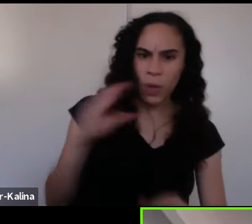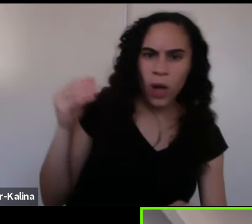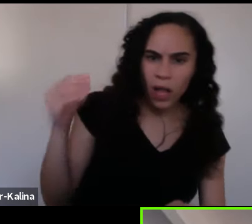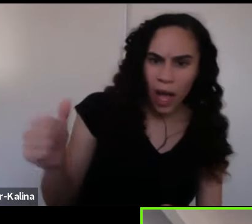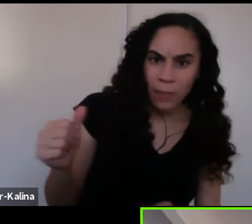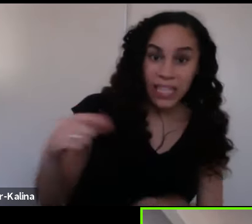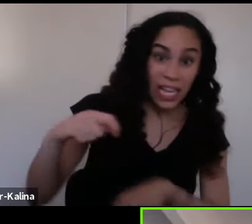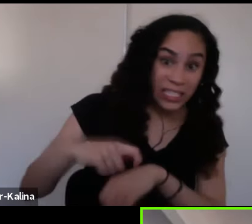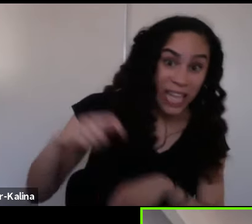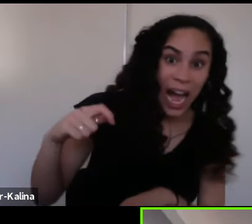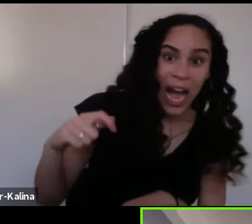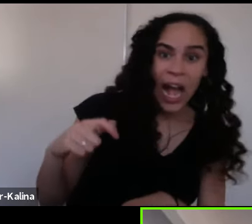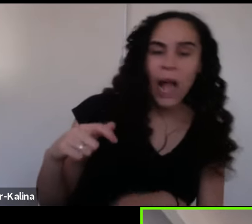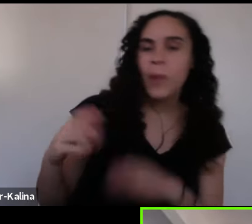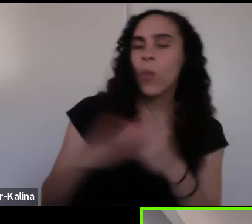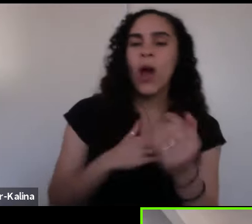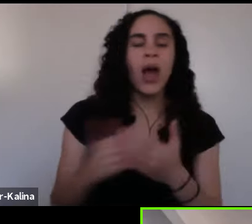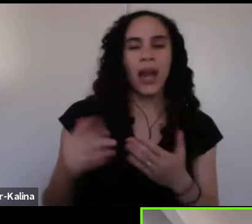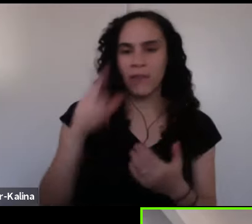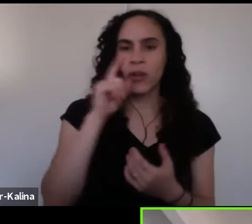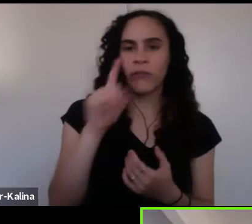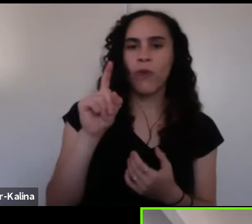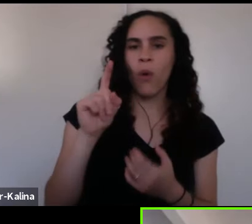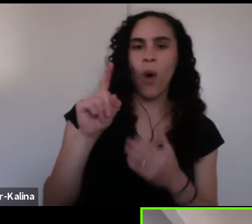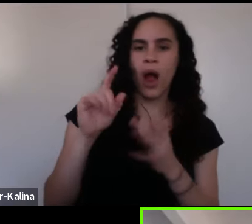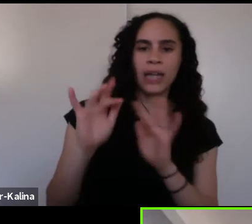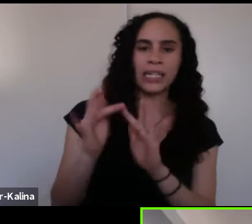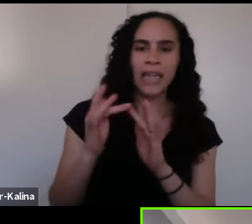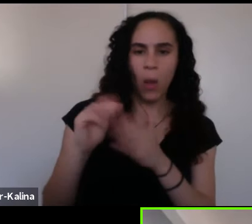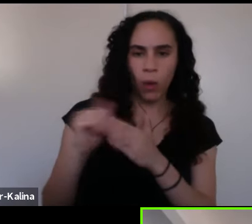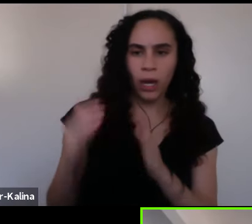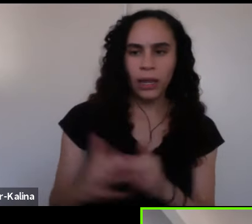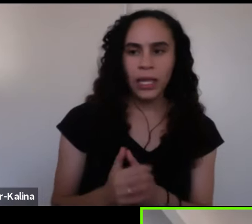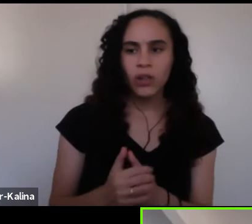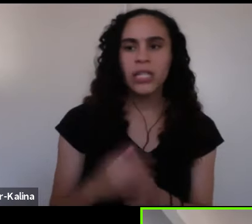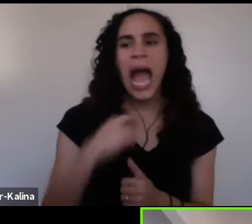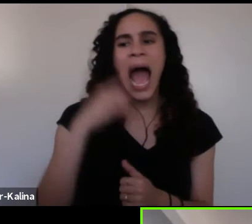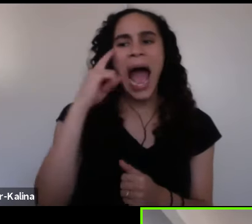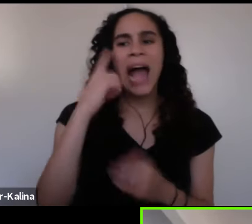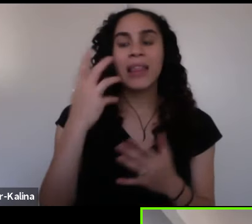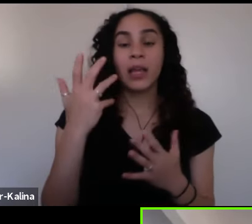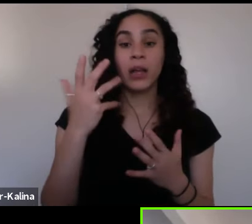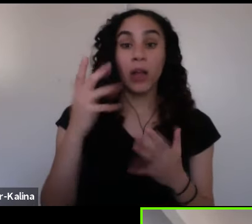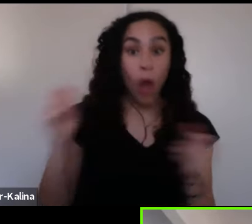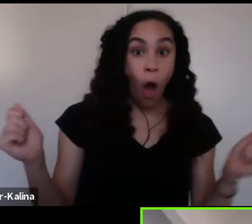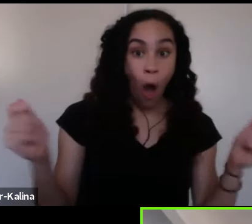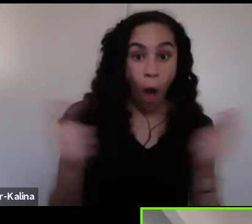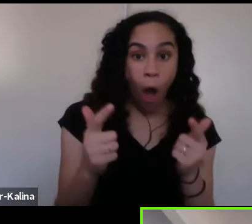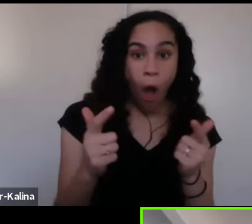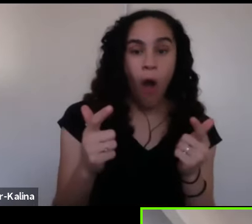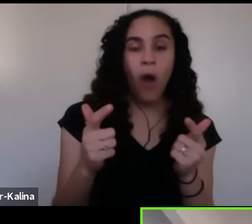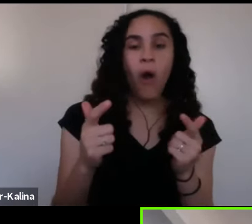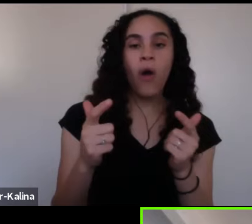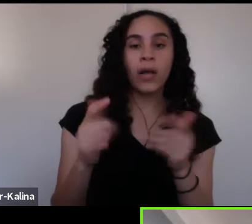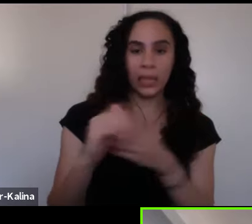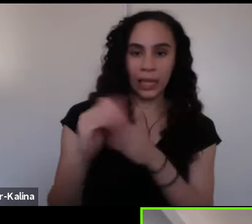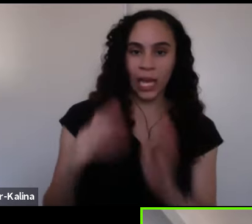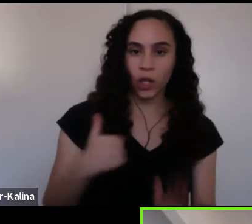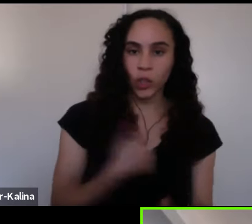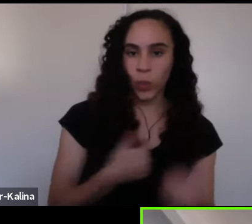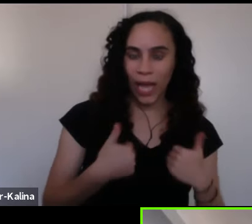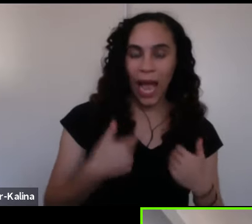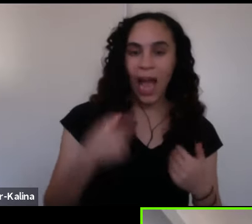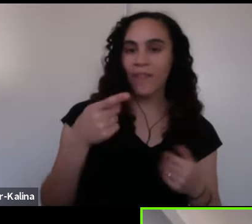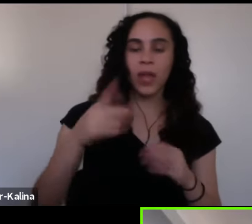is for our affinity network leaders. I think with all the affinity network leaders that we have, I think they've done a tremendous